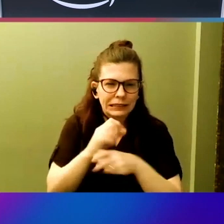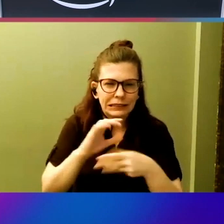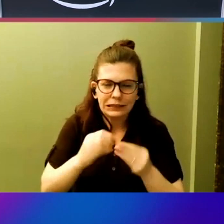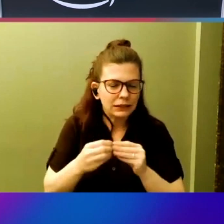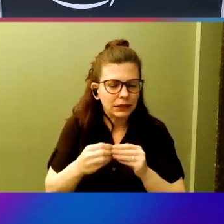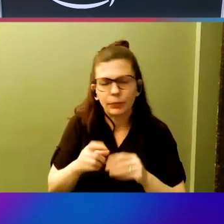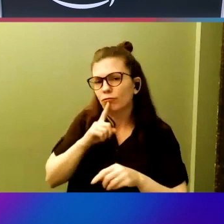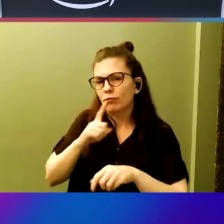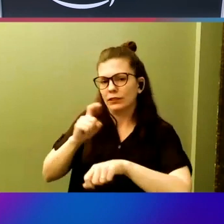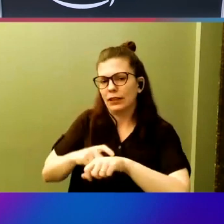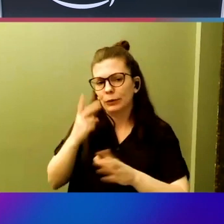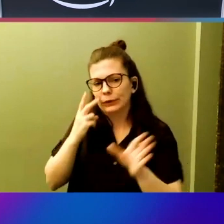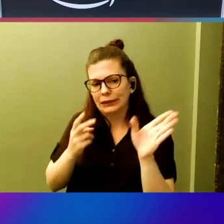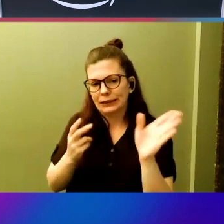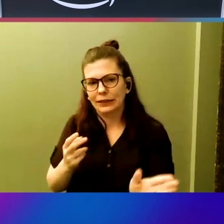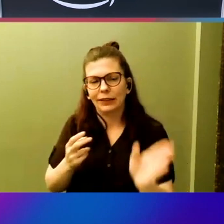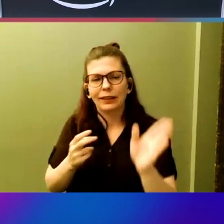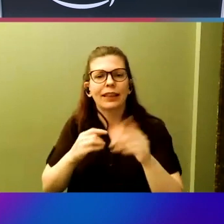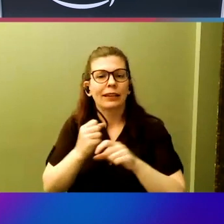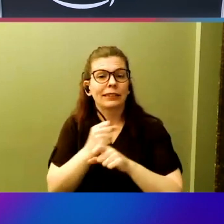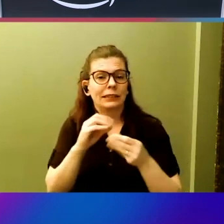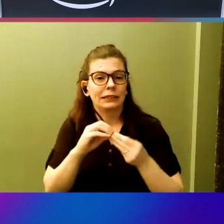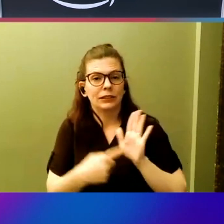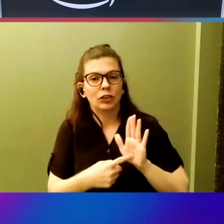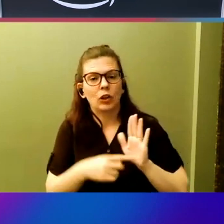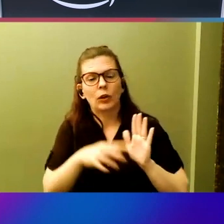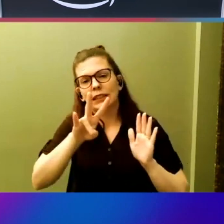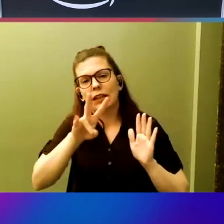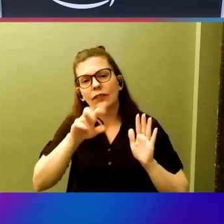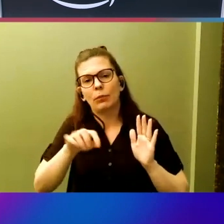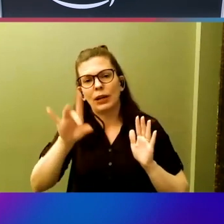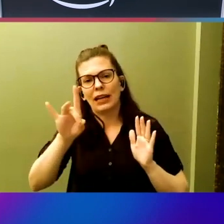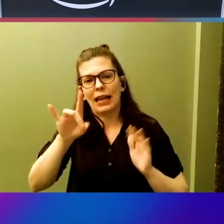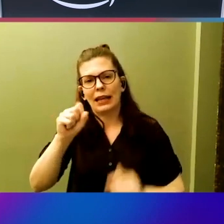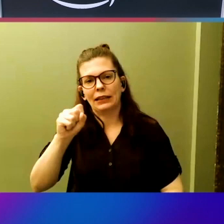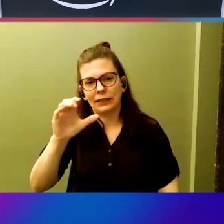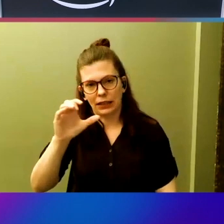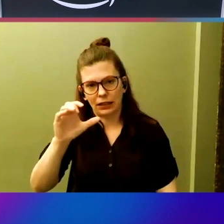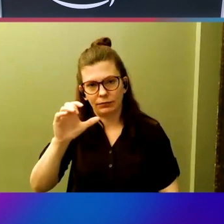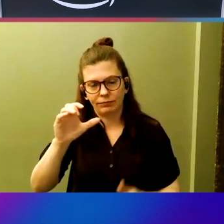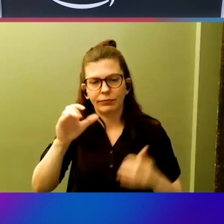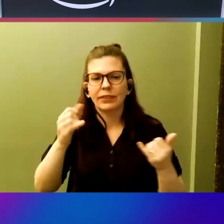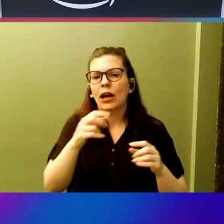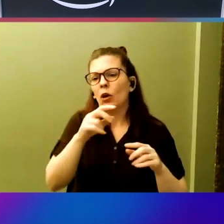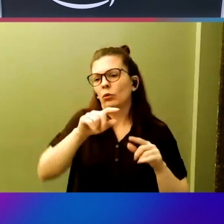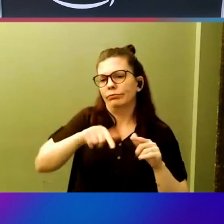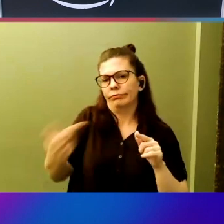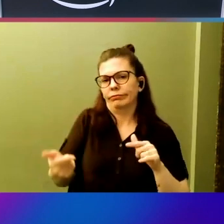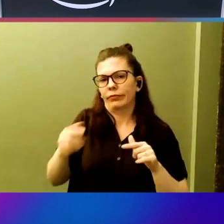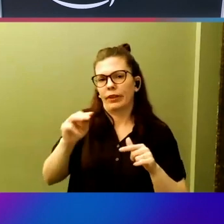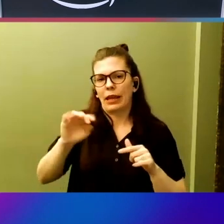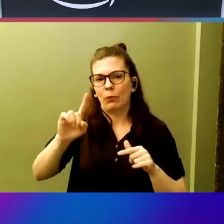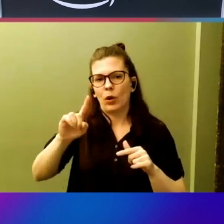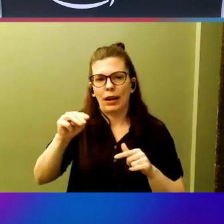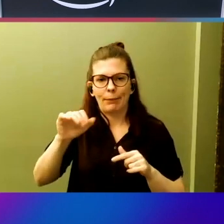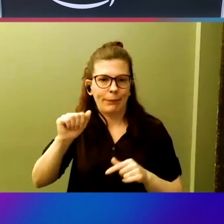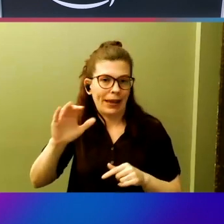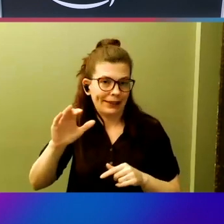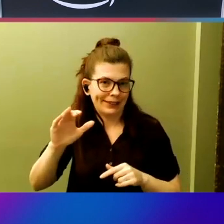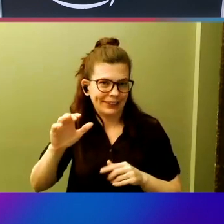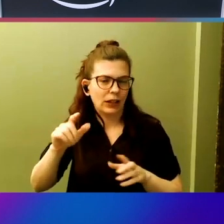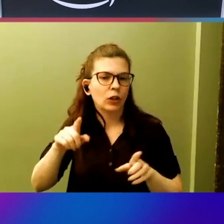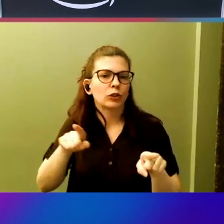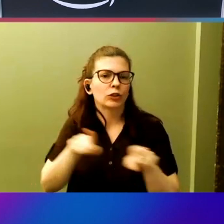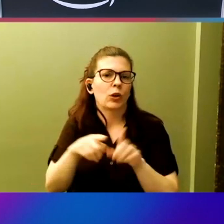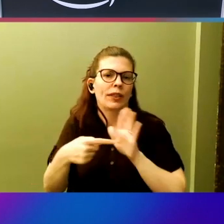That statistic showing 7.8 seconds. Now I'm going to go ahead and switch over to an M1 Mac and show what that build experience